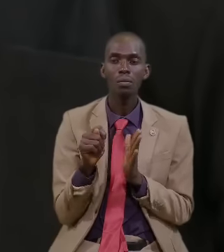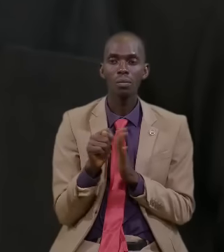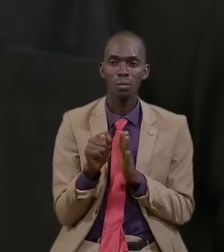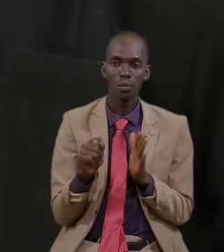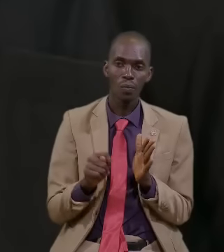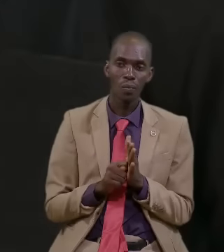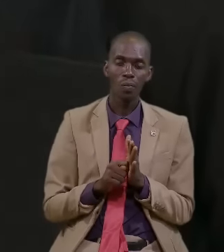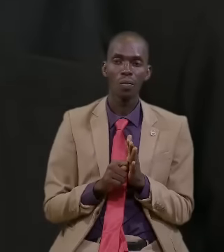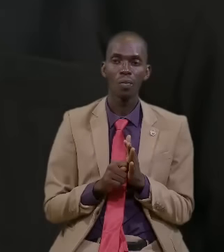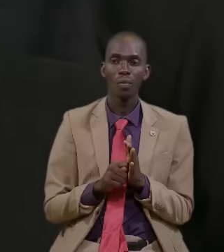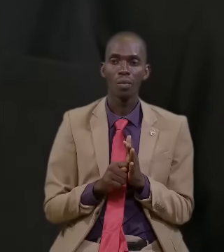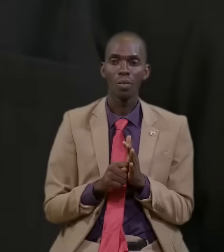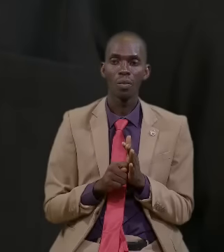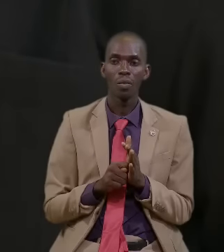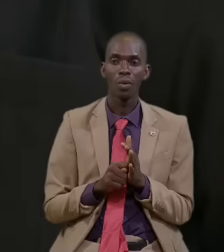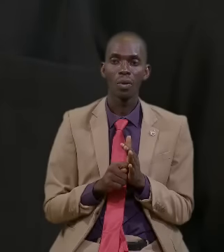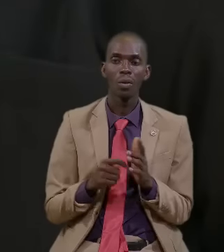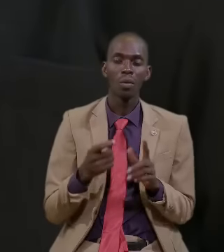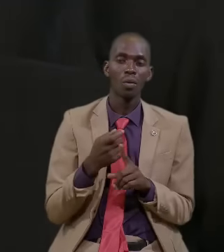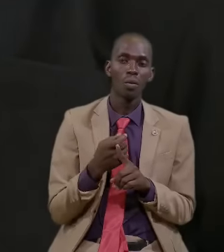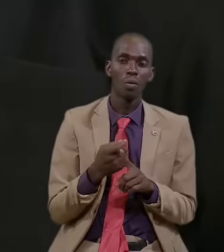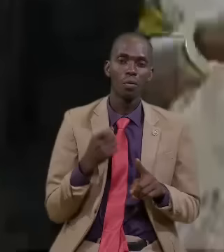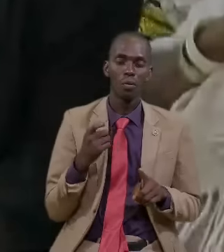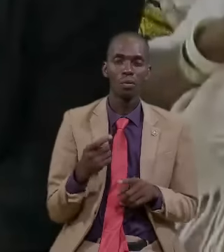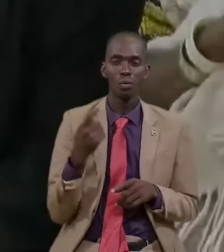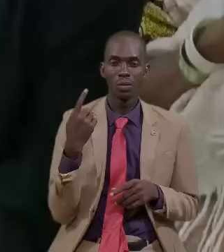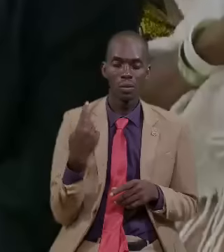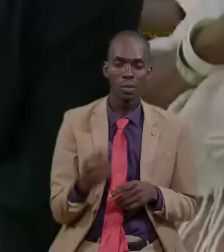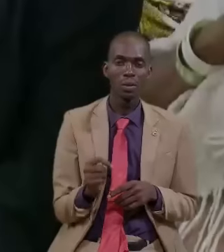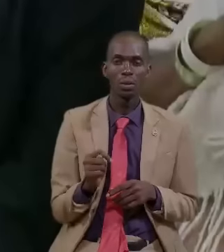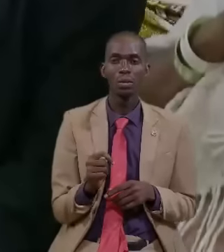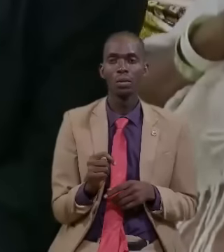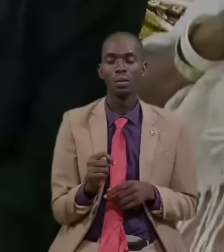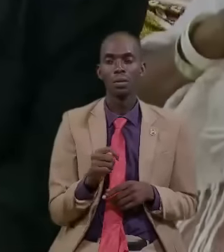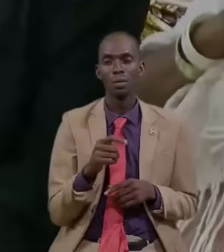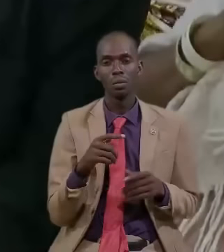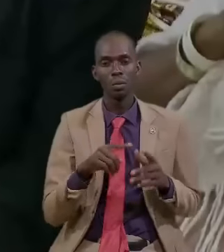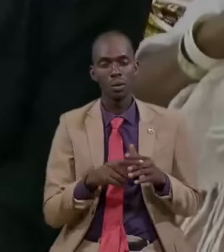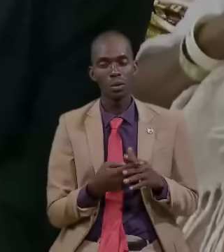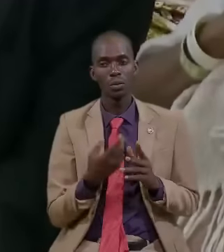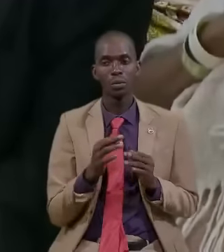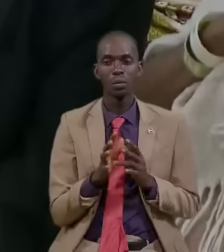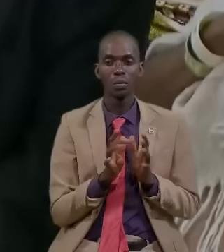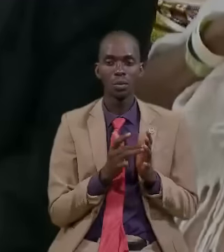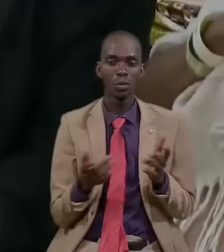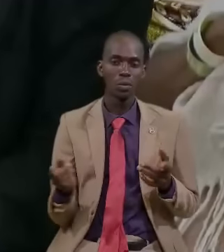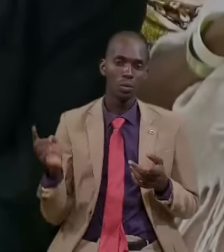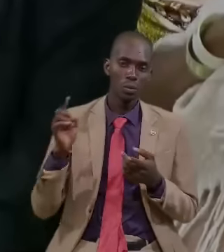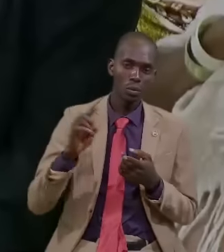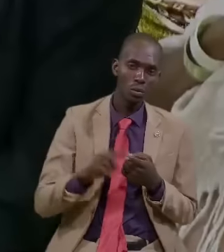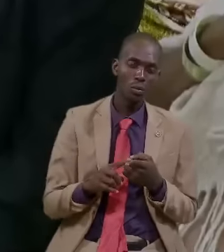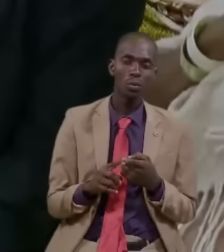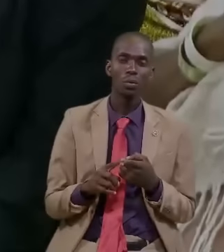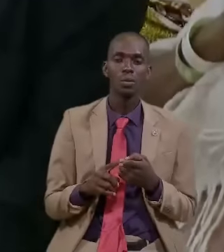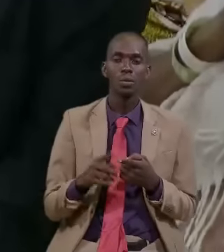From the Pentateuch, Genesis to Deuteronomy. From the historical books,